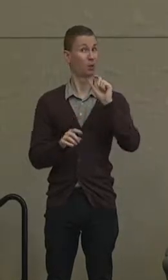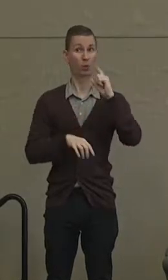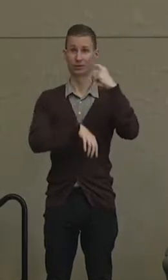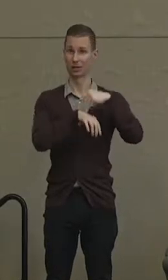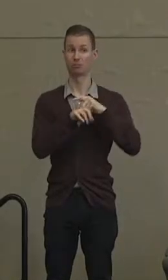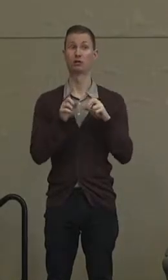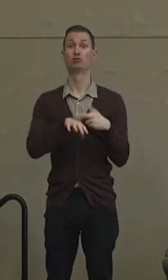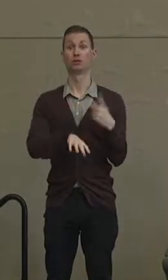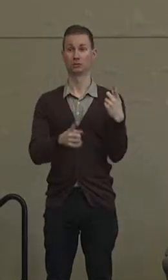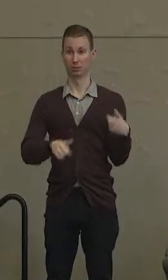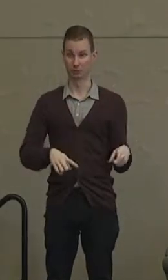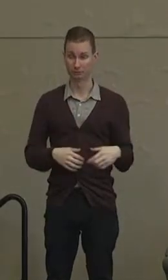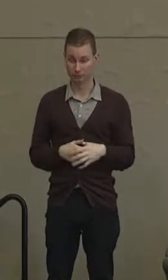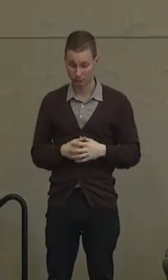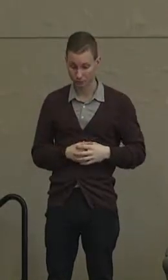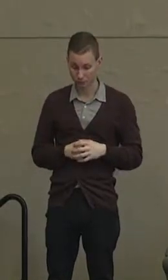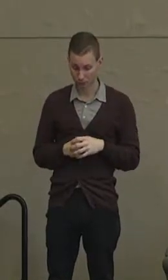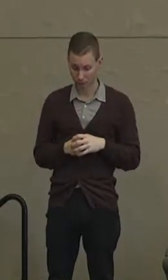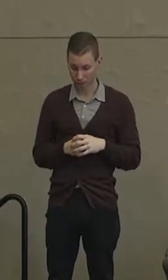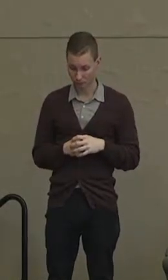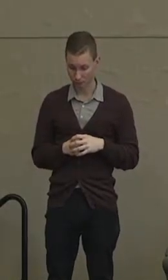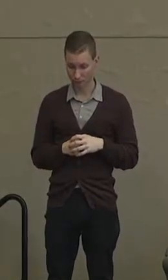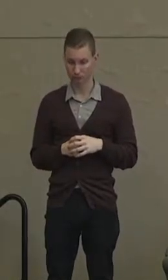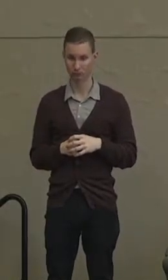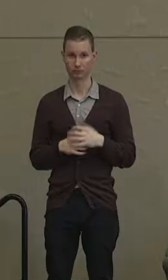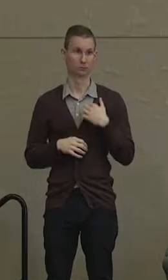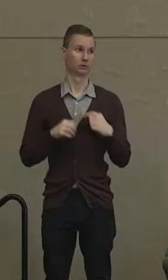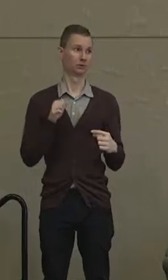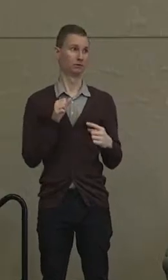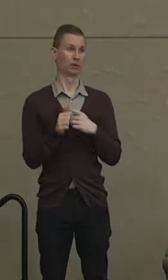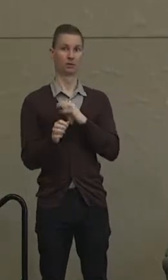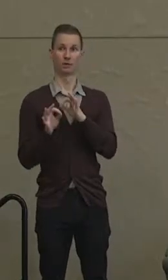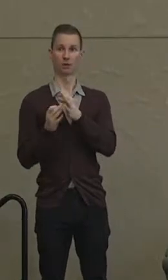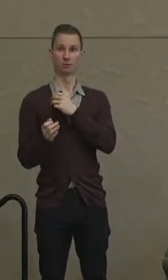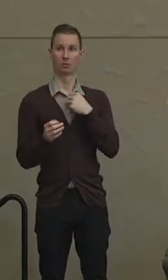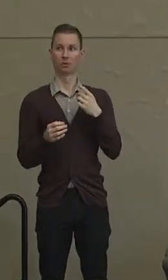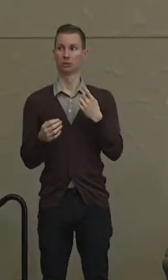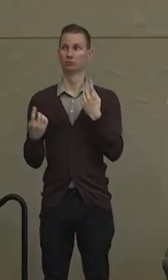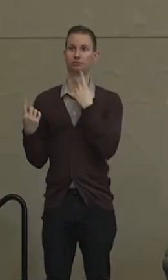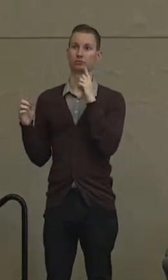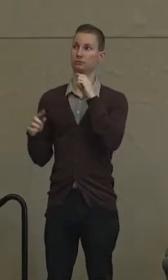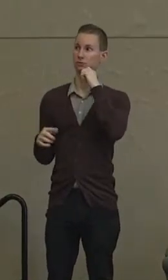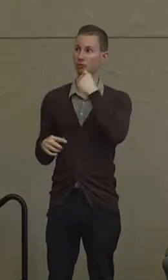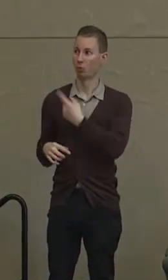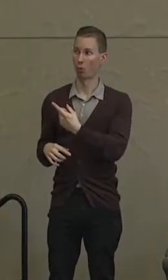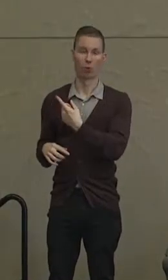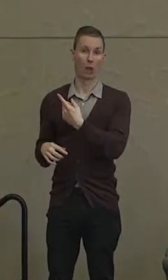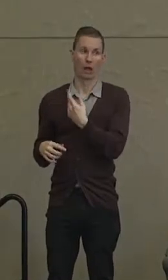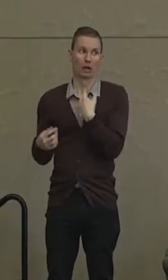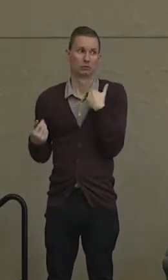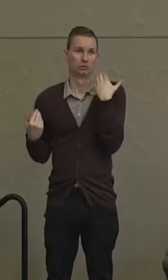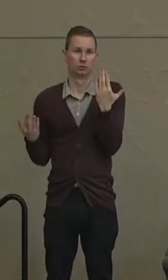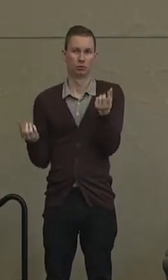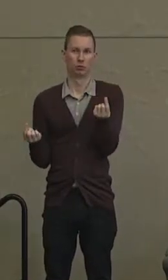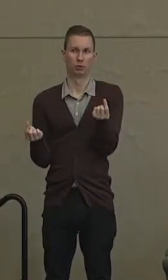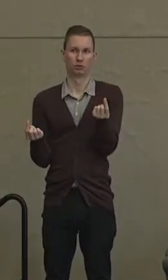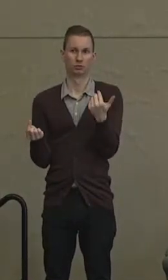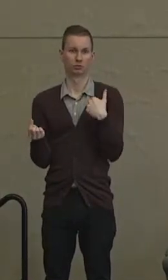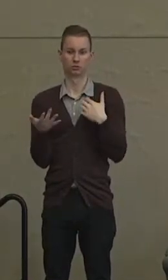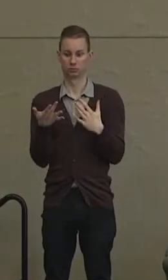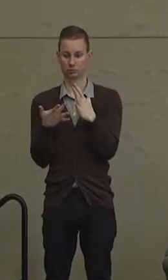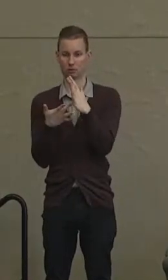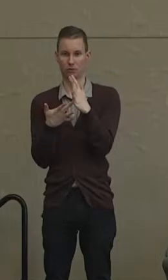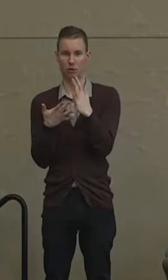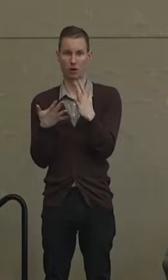assaulted twice in college. And I was the first family member that she ever told, and I did not know what to do, right? As a sophomore